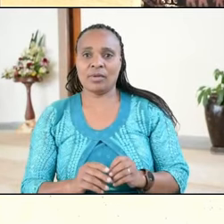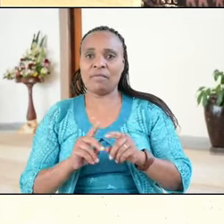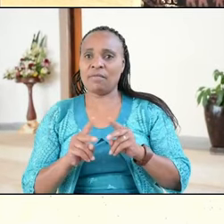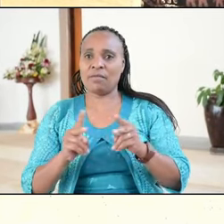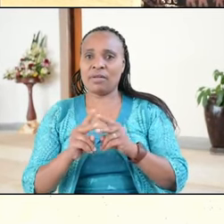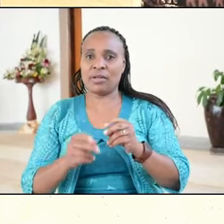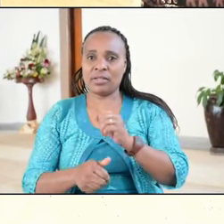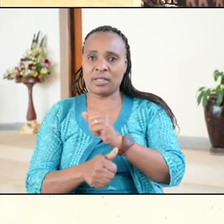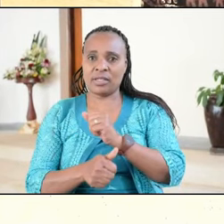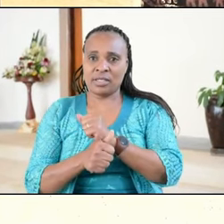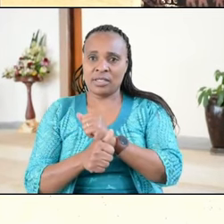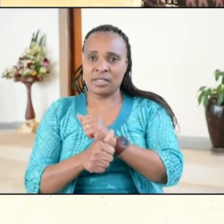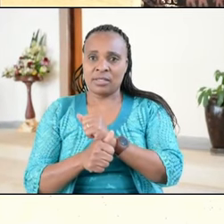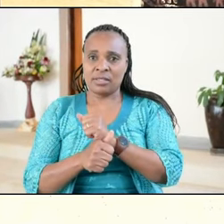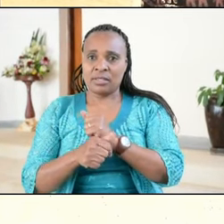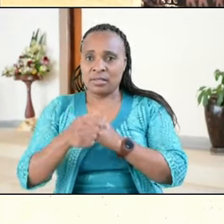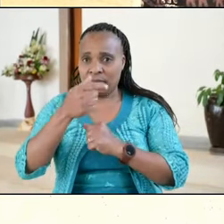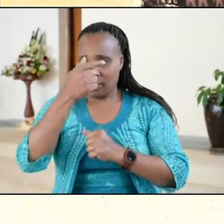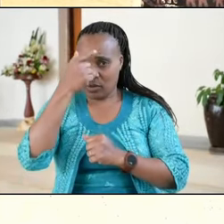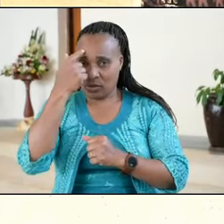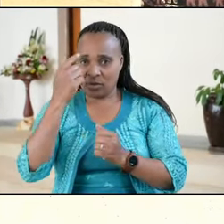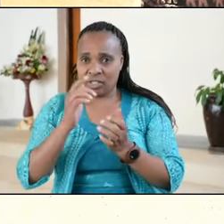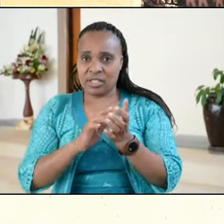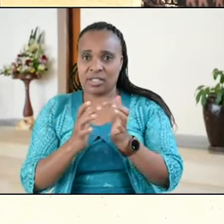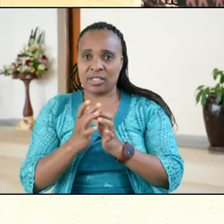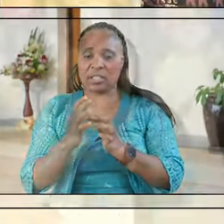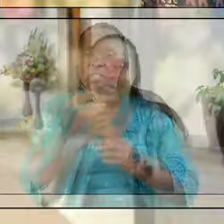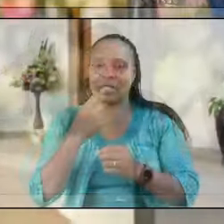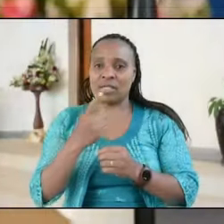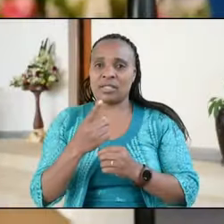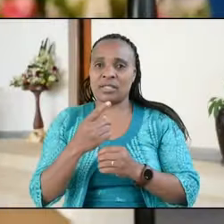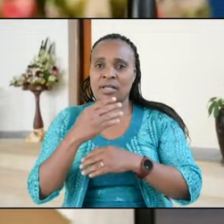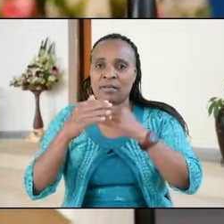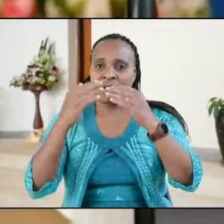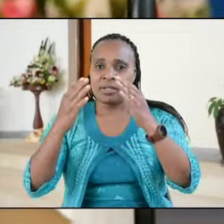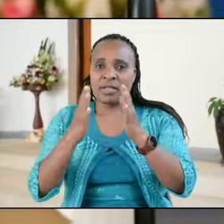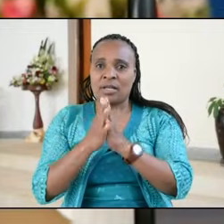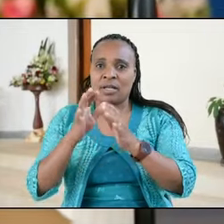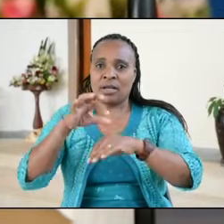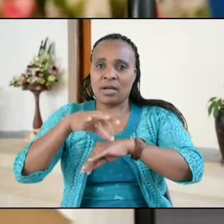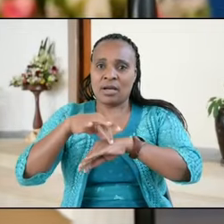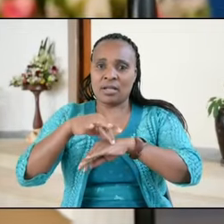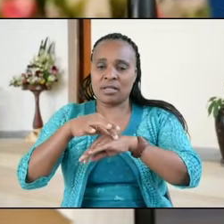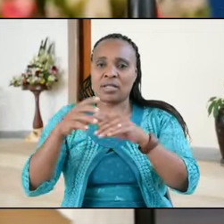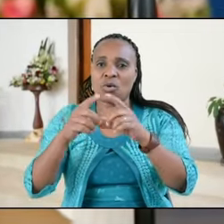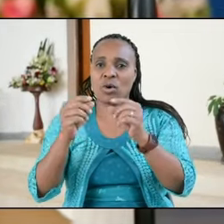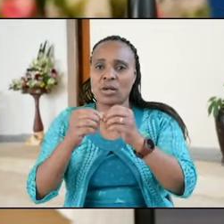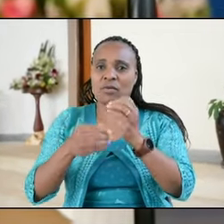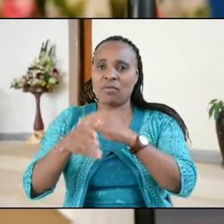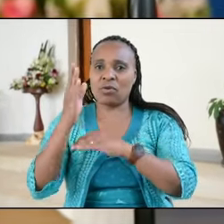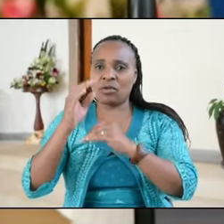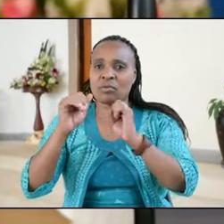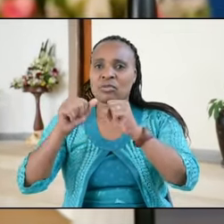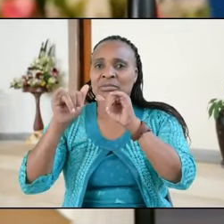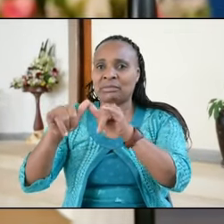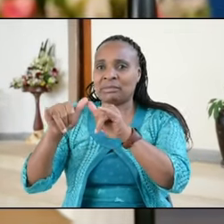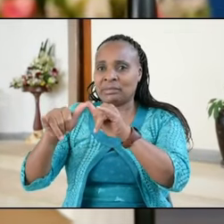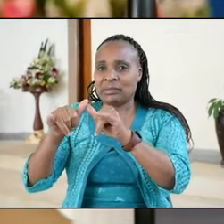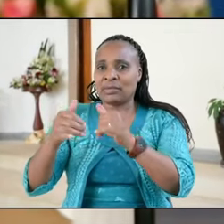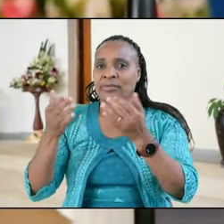because Jesus says in Matthew that heavens and earth will pass, but the word of God will remain forever. And